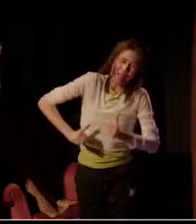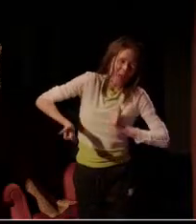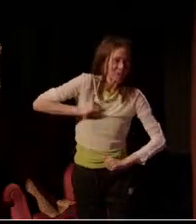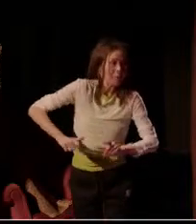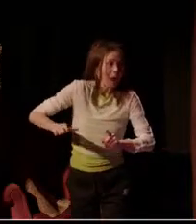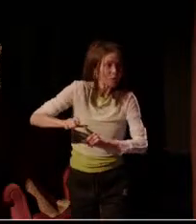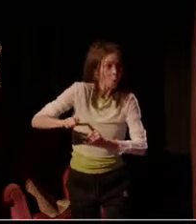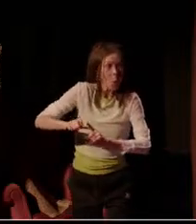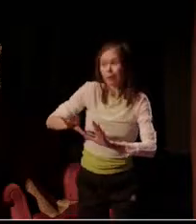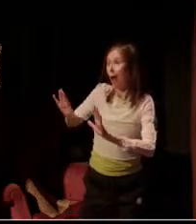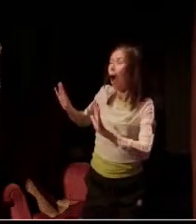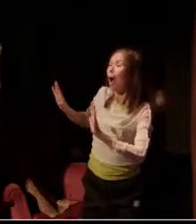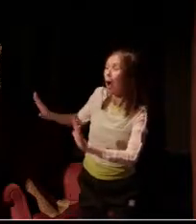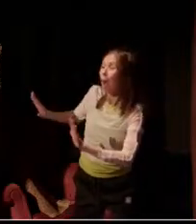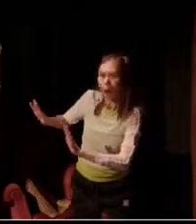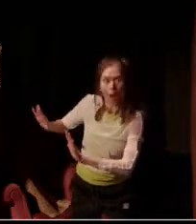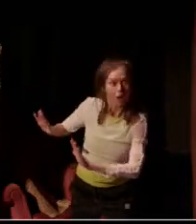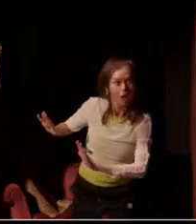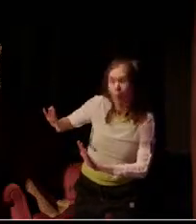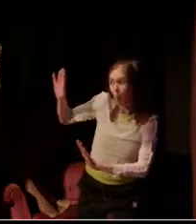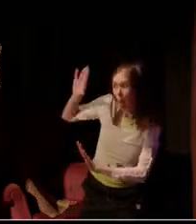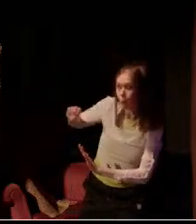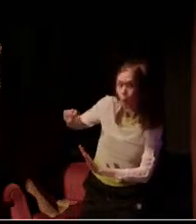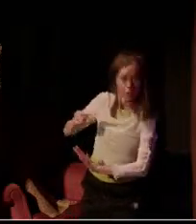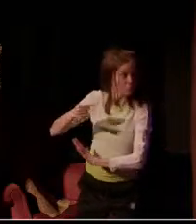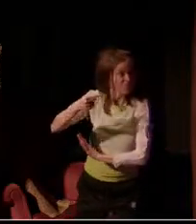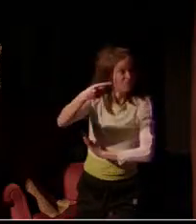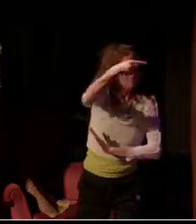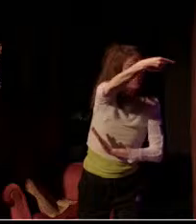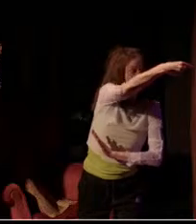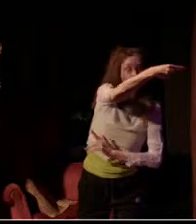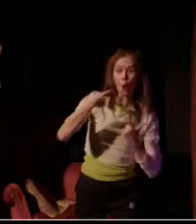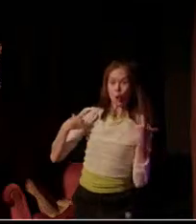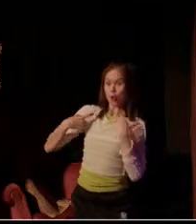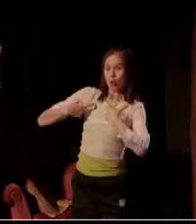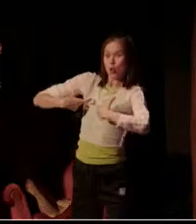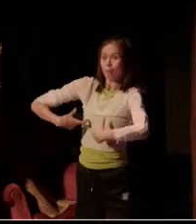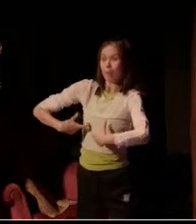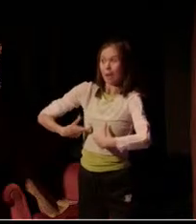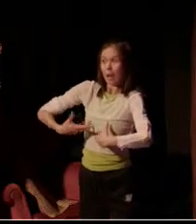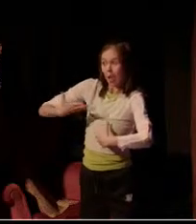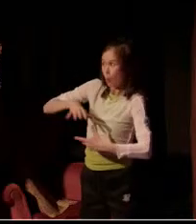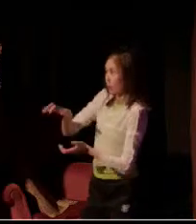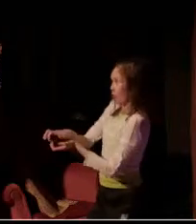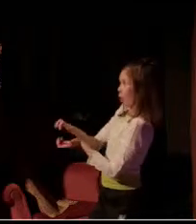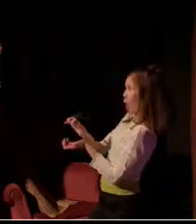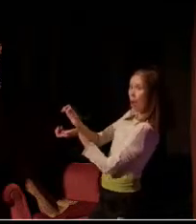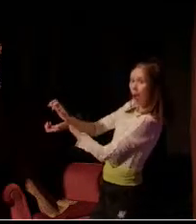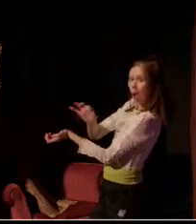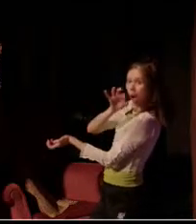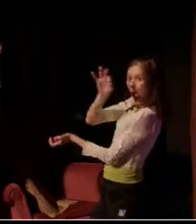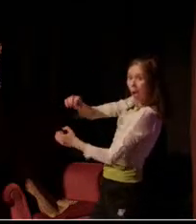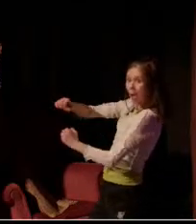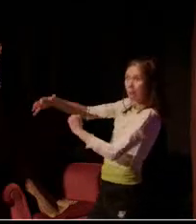young Doricles should make to her, she will bring him things which he not dreams of.